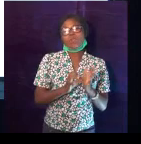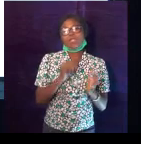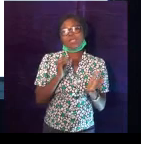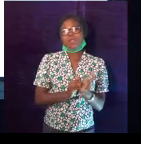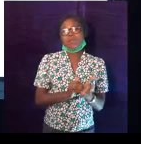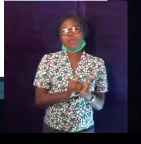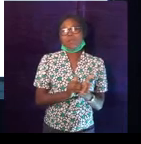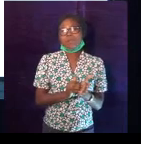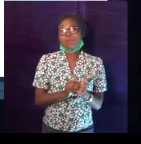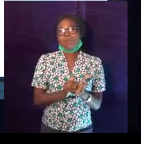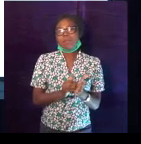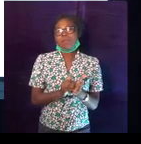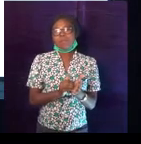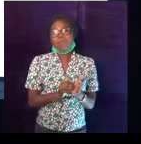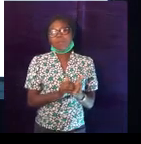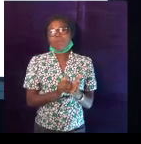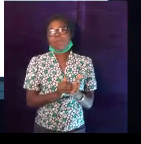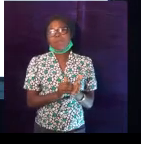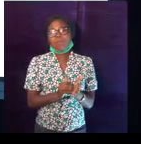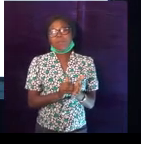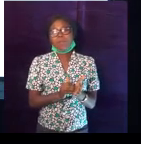again.